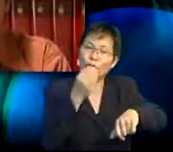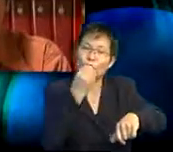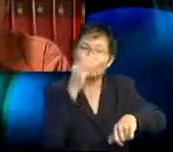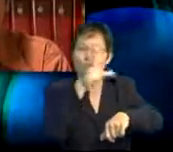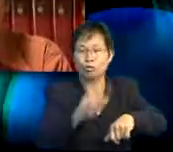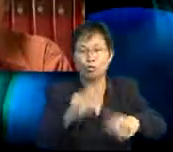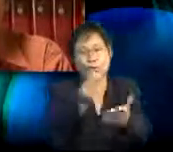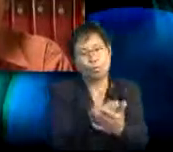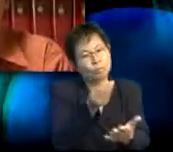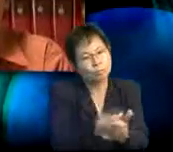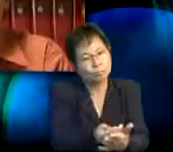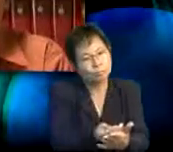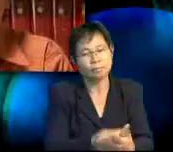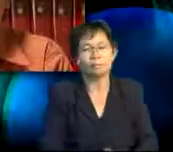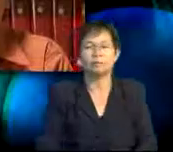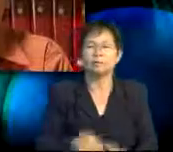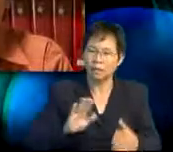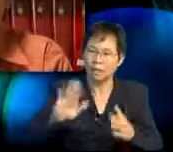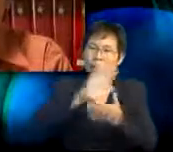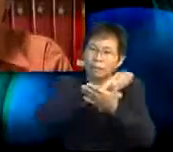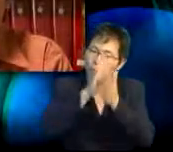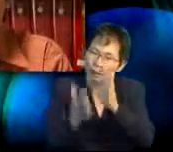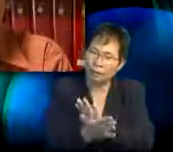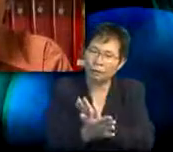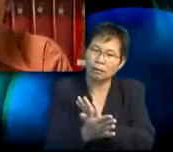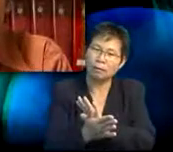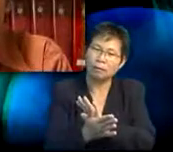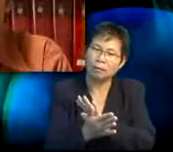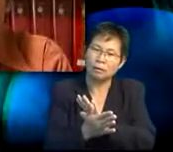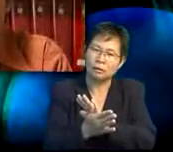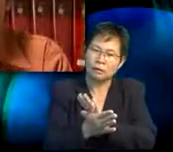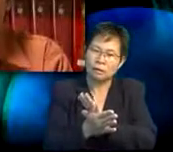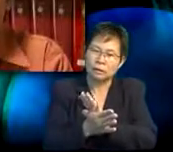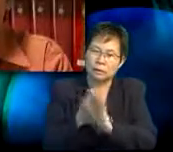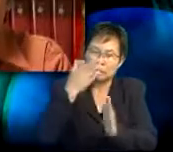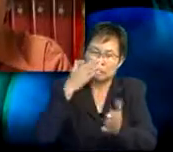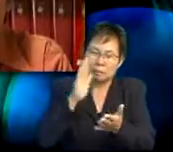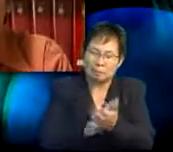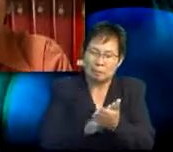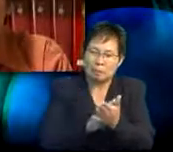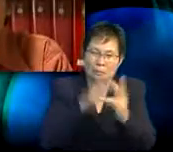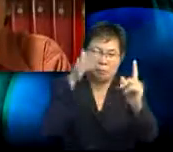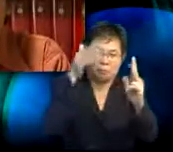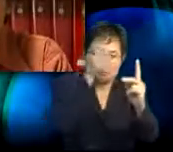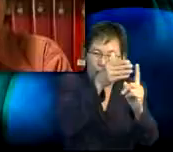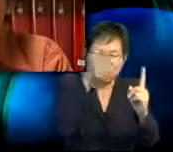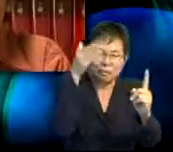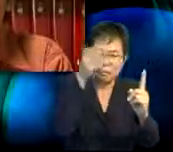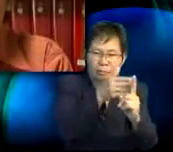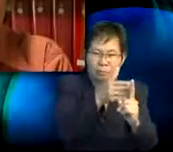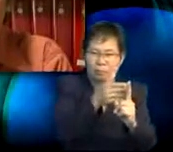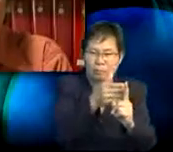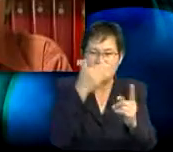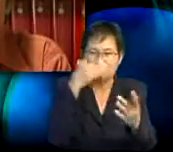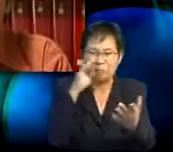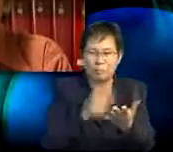no income. They have become the cruel victims of evil Mr. Greyston